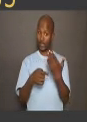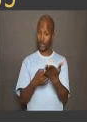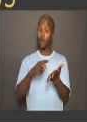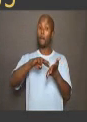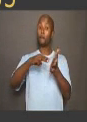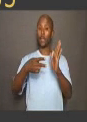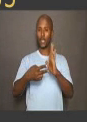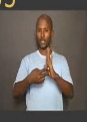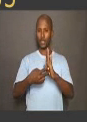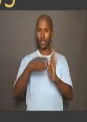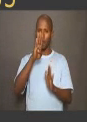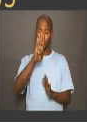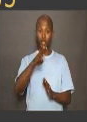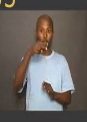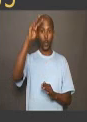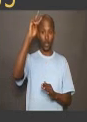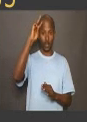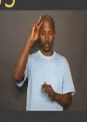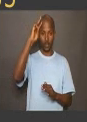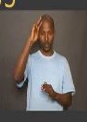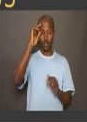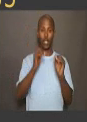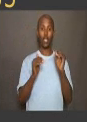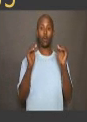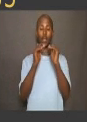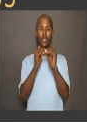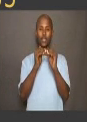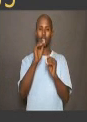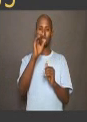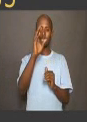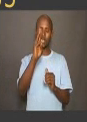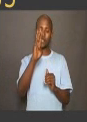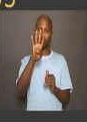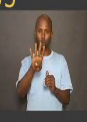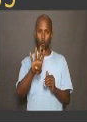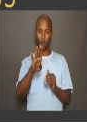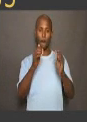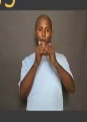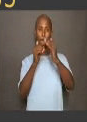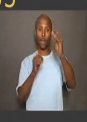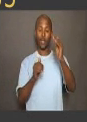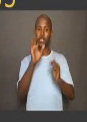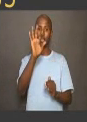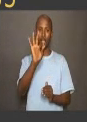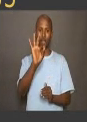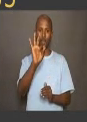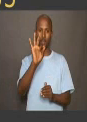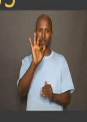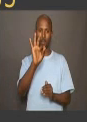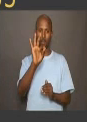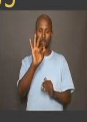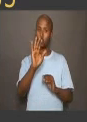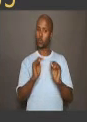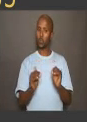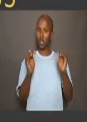means that b squared equals 64 minus 9,